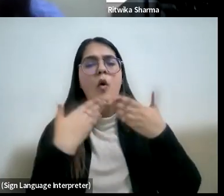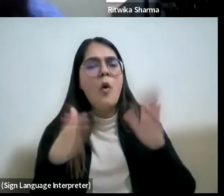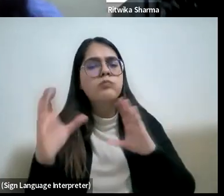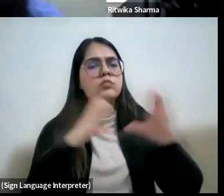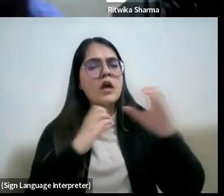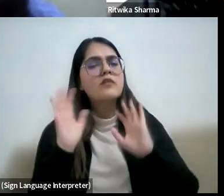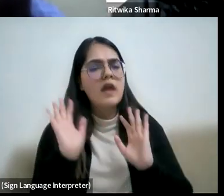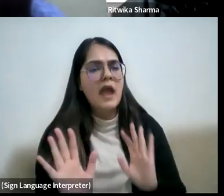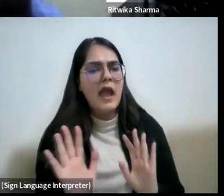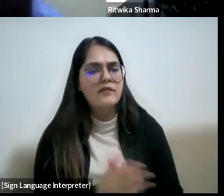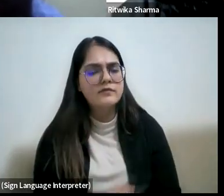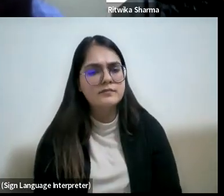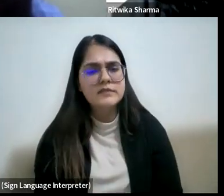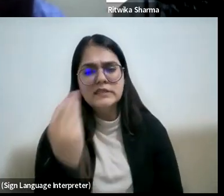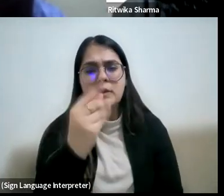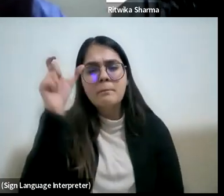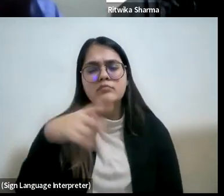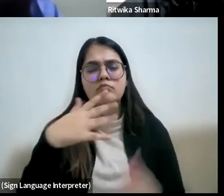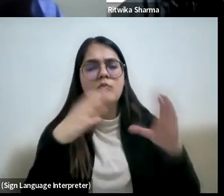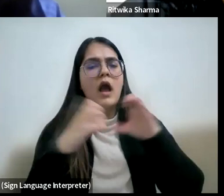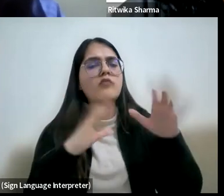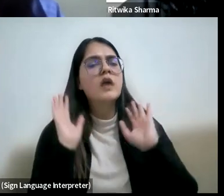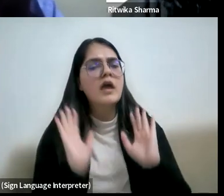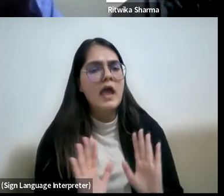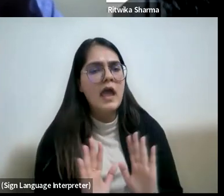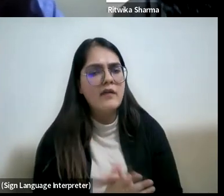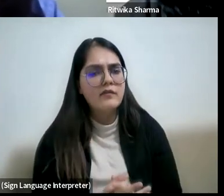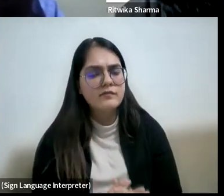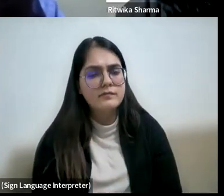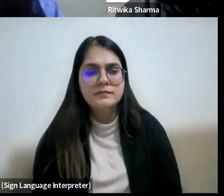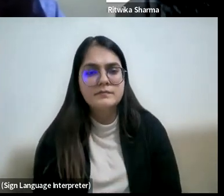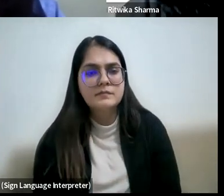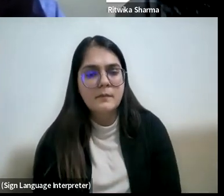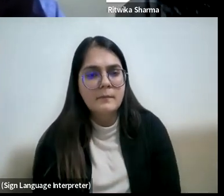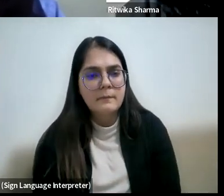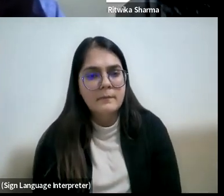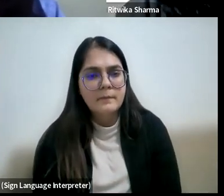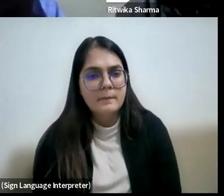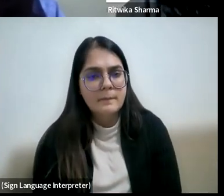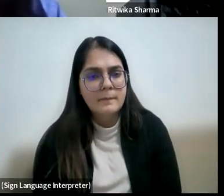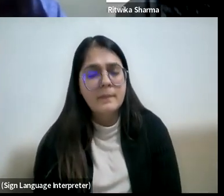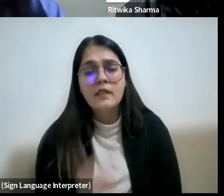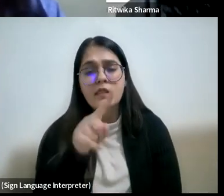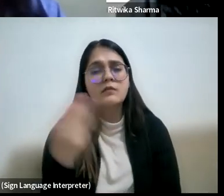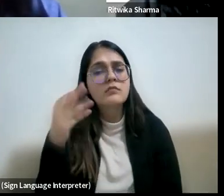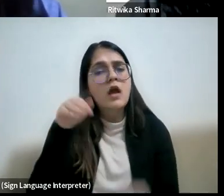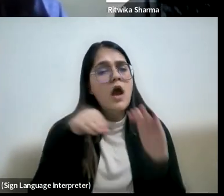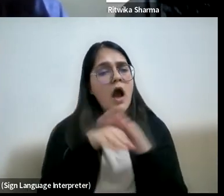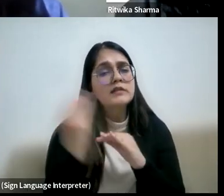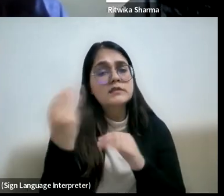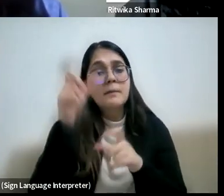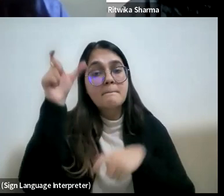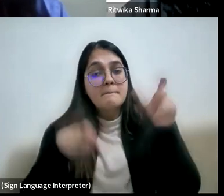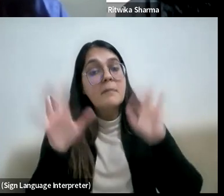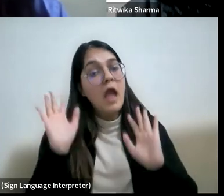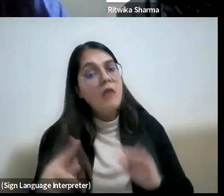post the semi-structured conversations in the open-ended sessions that we used to have, that people have started